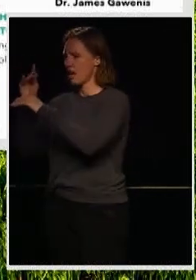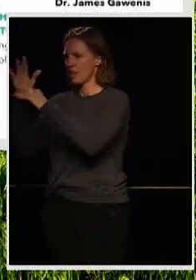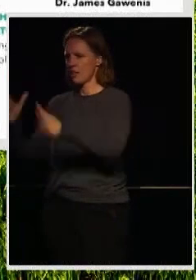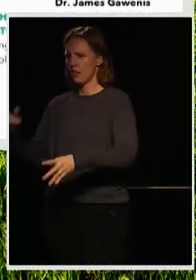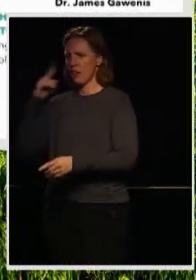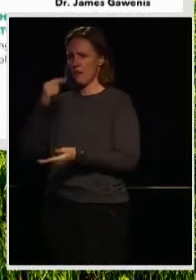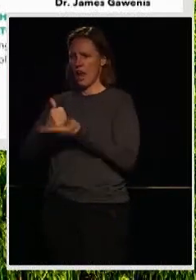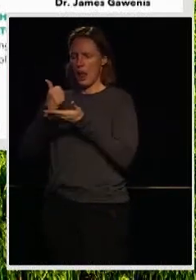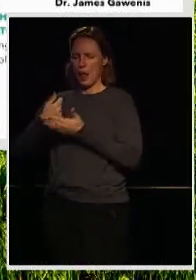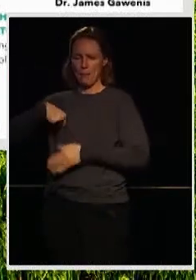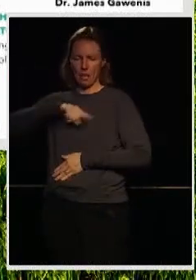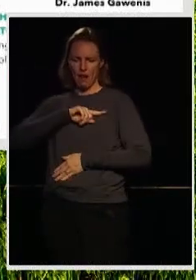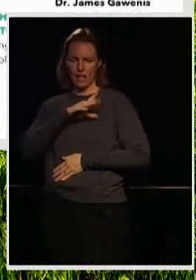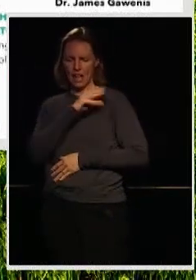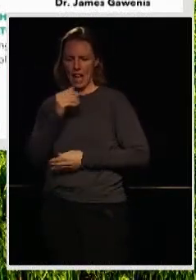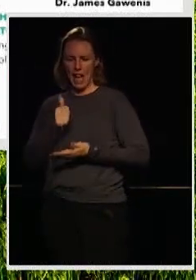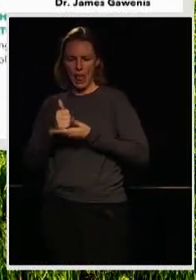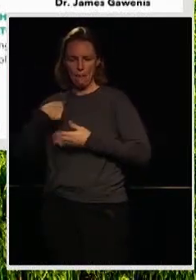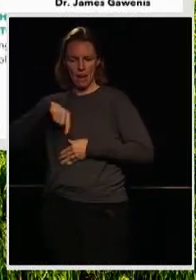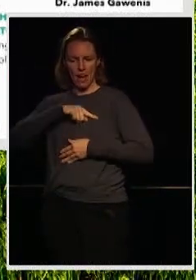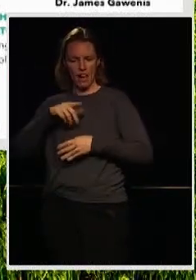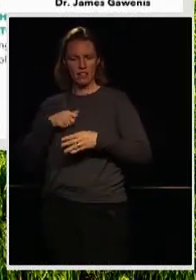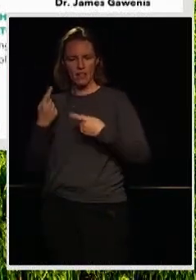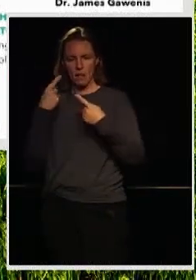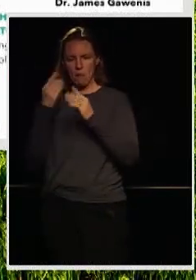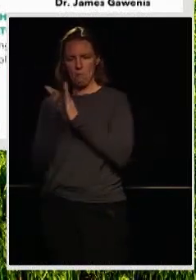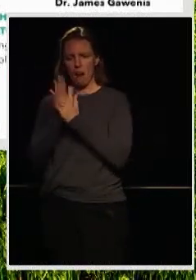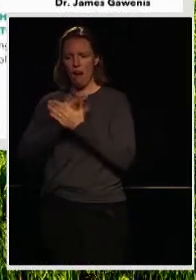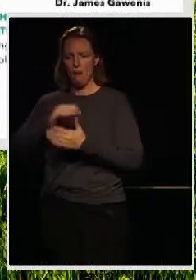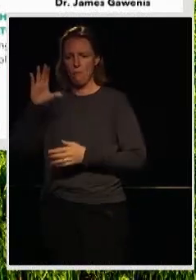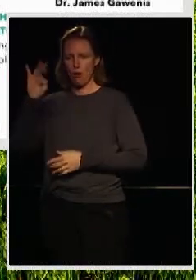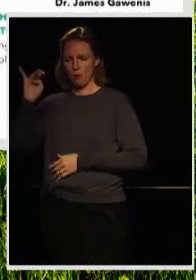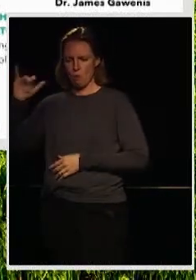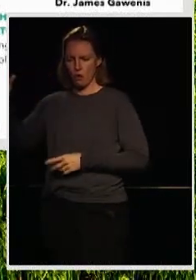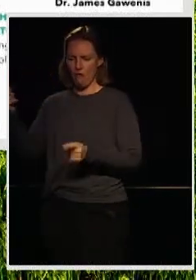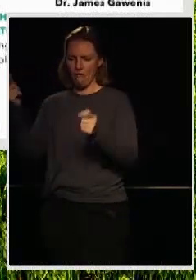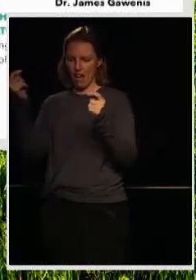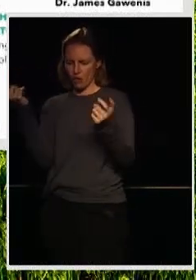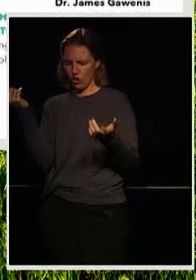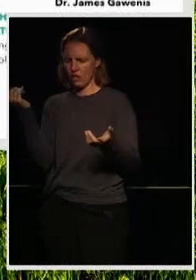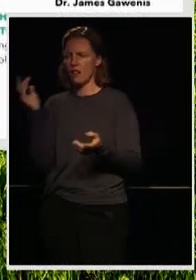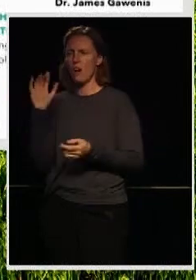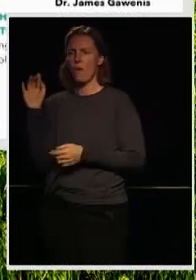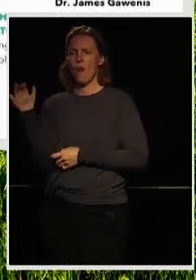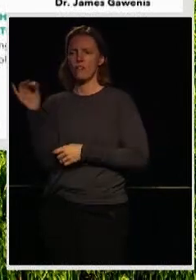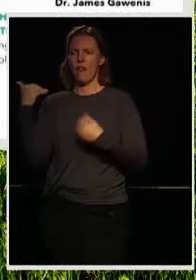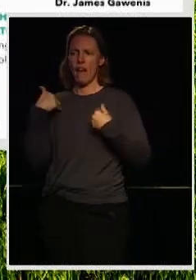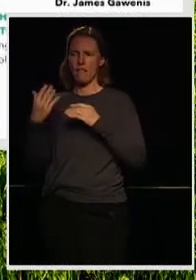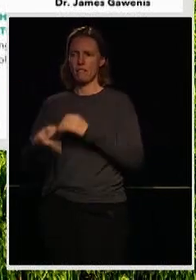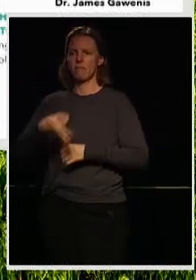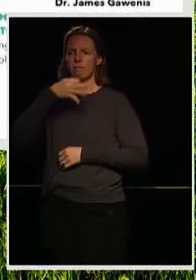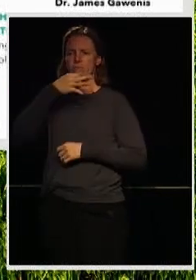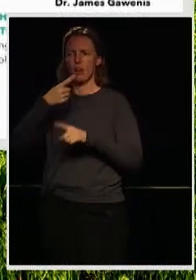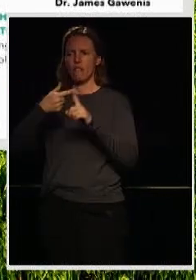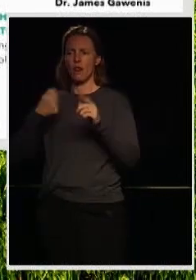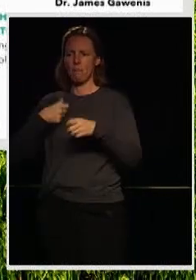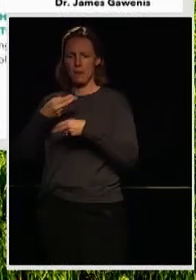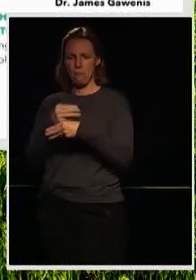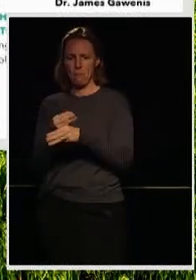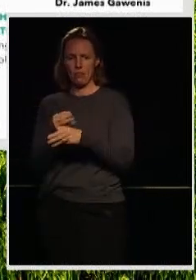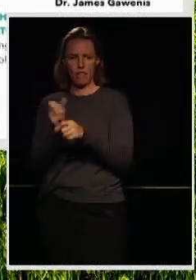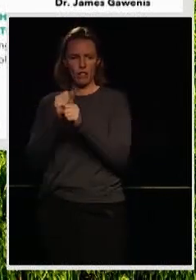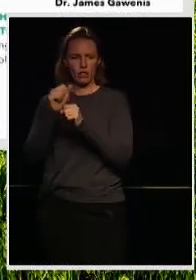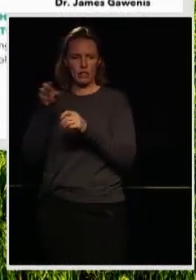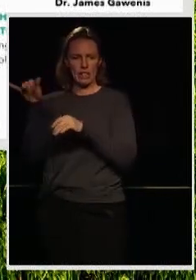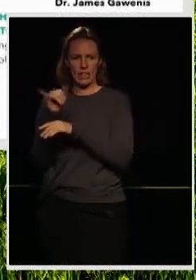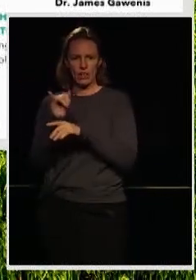helping us out and helping us get to commercialization faster. We also have expertise from the manufacturing